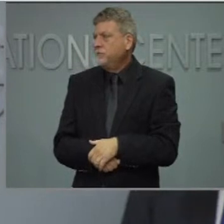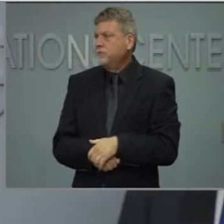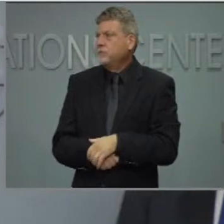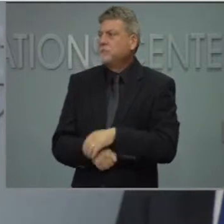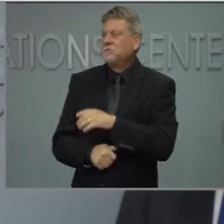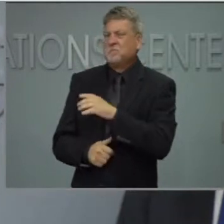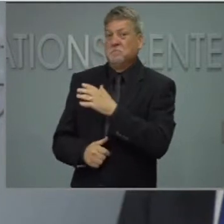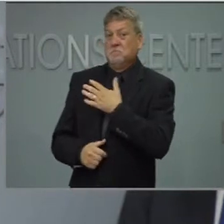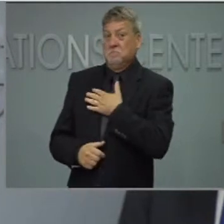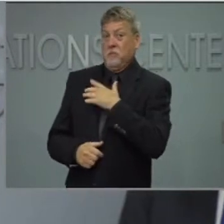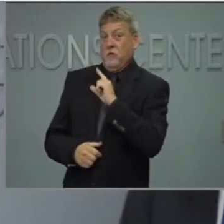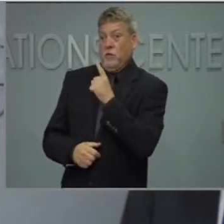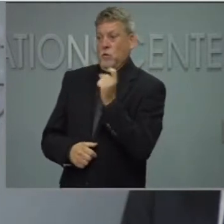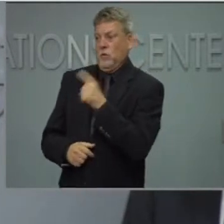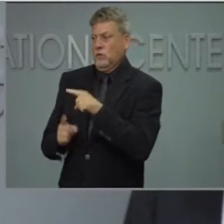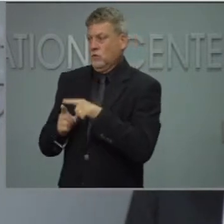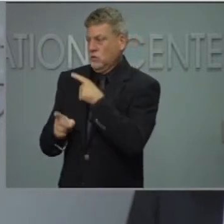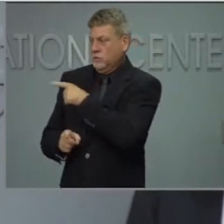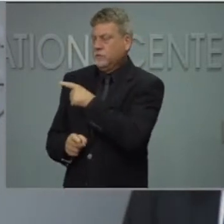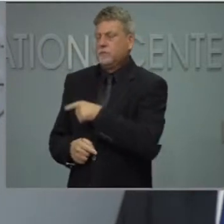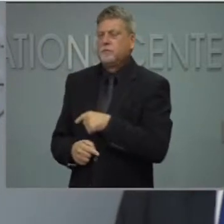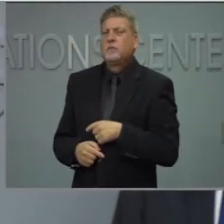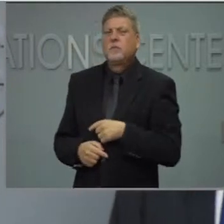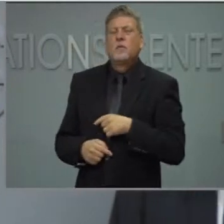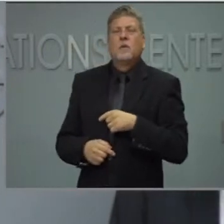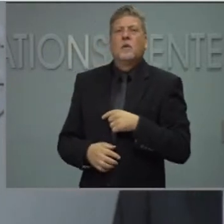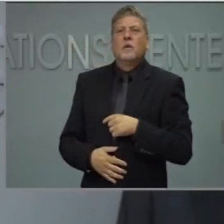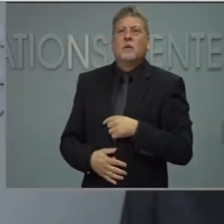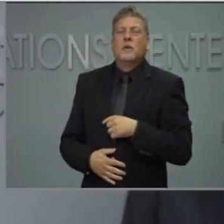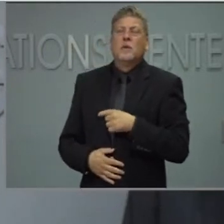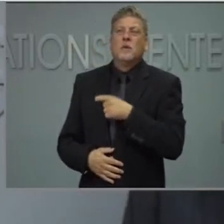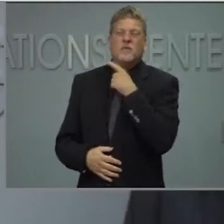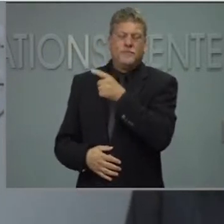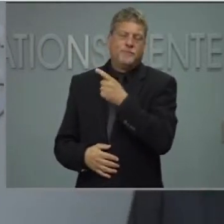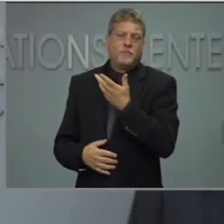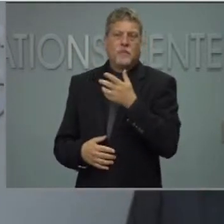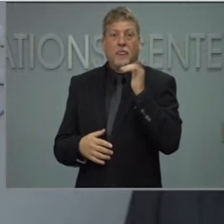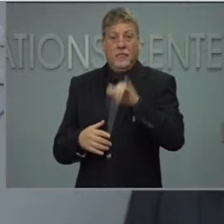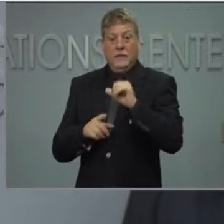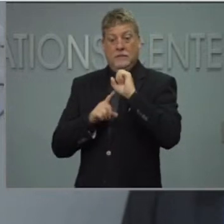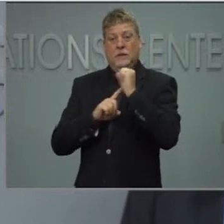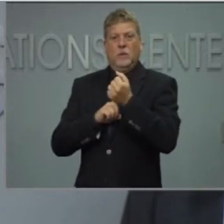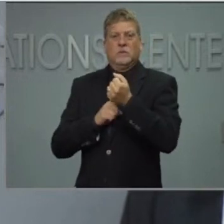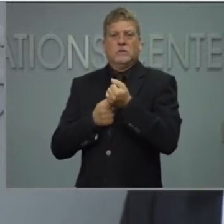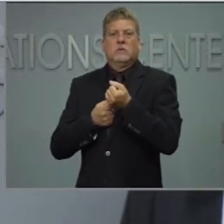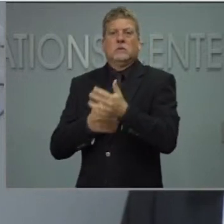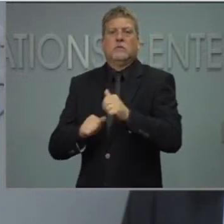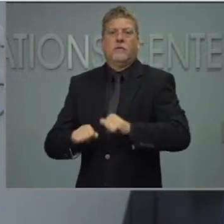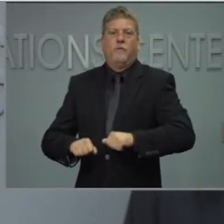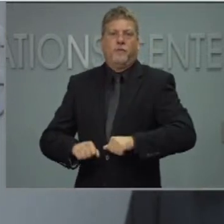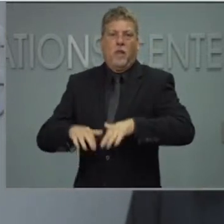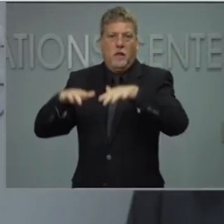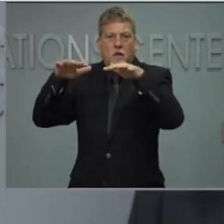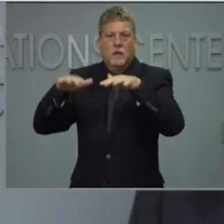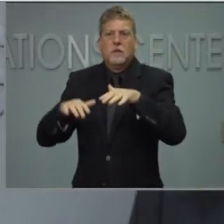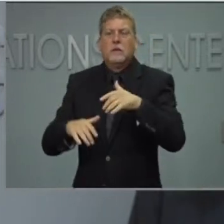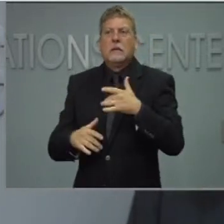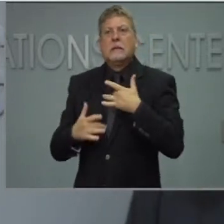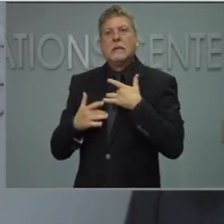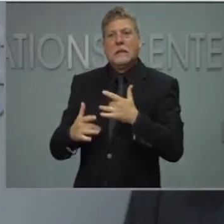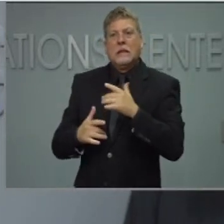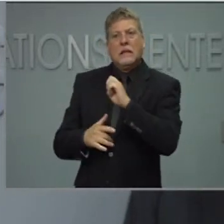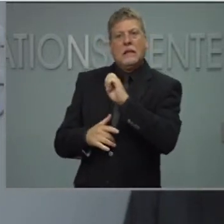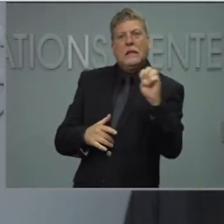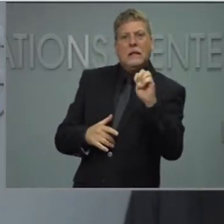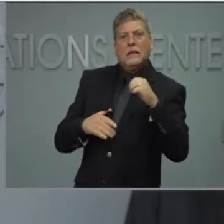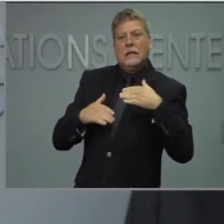Director, we'll start with this. When people think of flooding and these severe weather events, normally, especially this time of year, we think of the coast. What